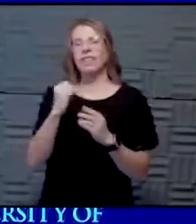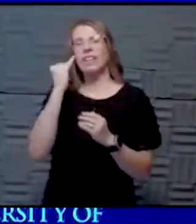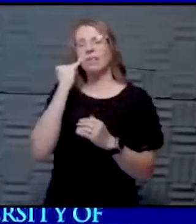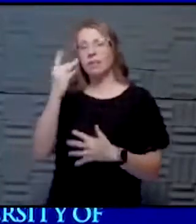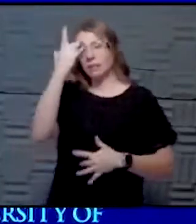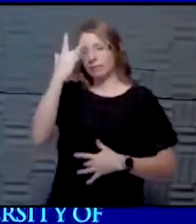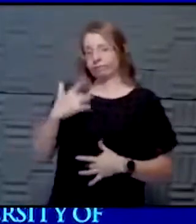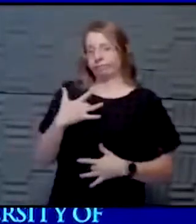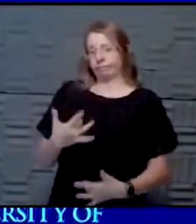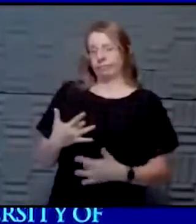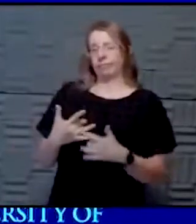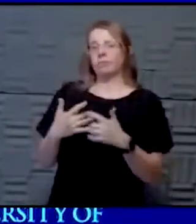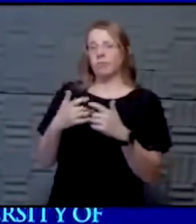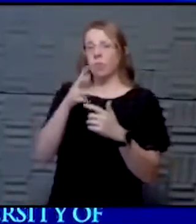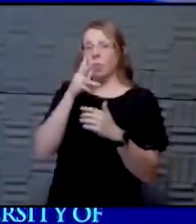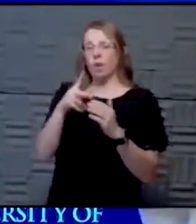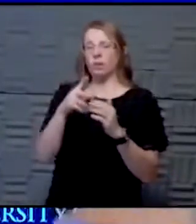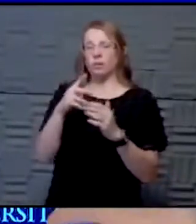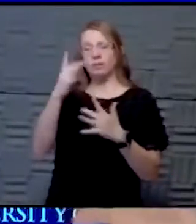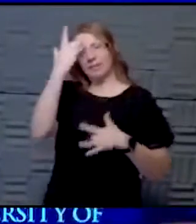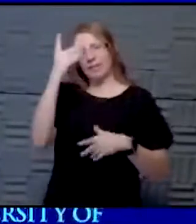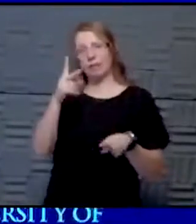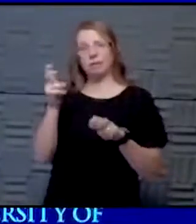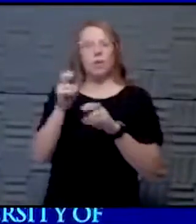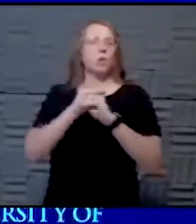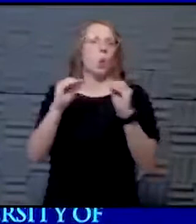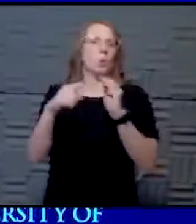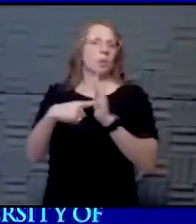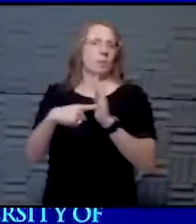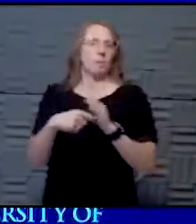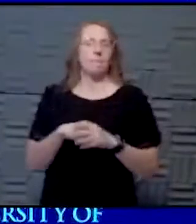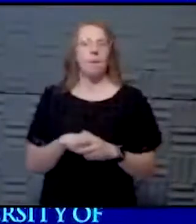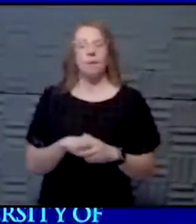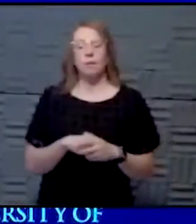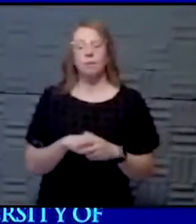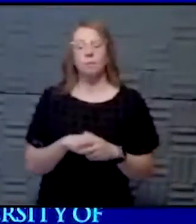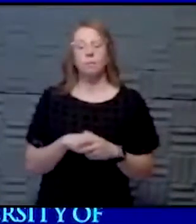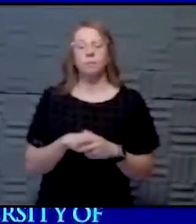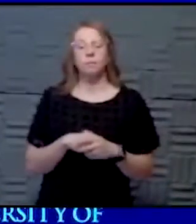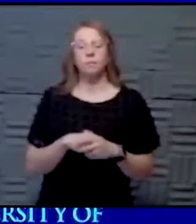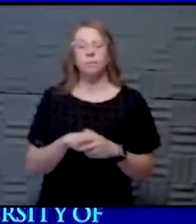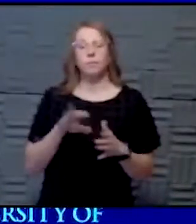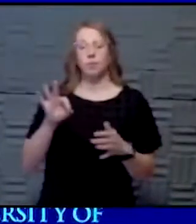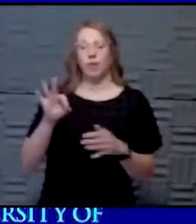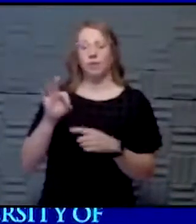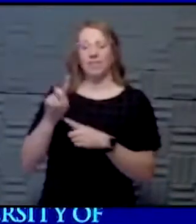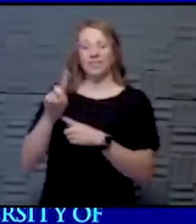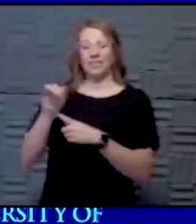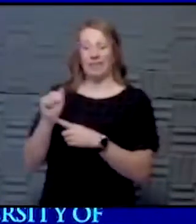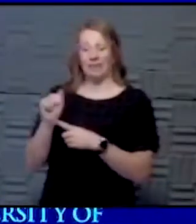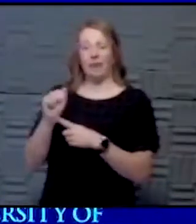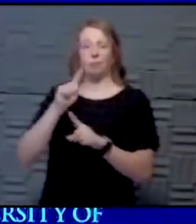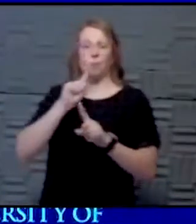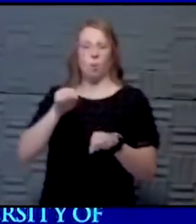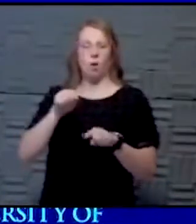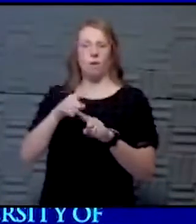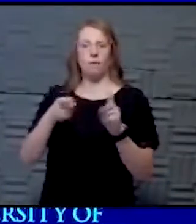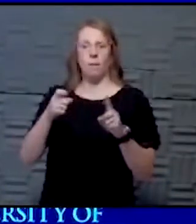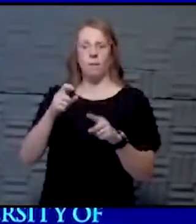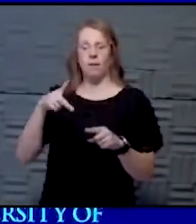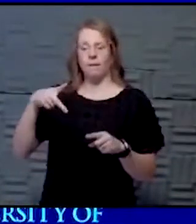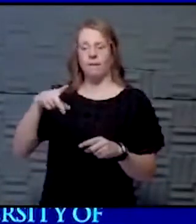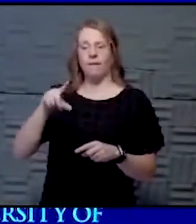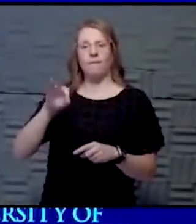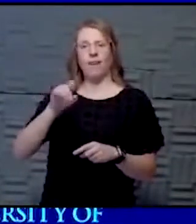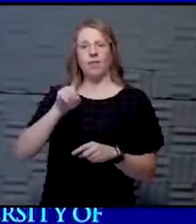this morning. First of all, the Washington Post is reporting from an anonymous source within the FDA that the data from the